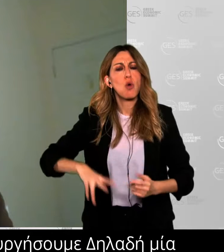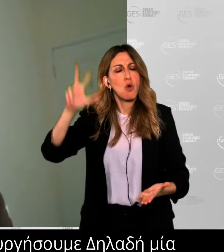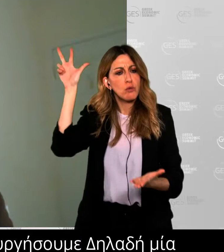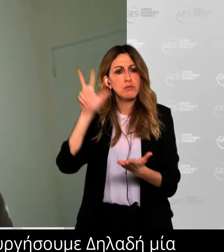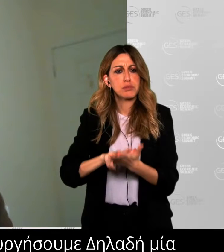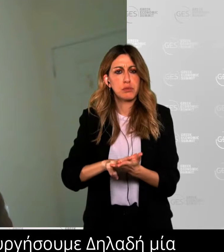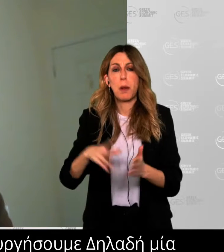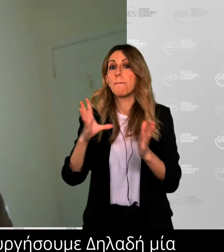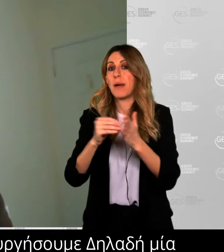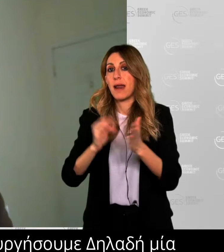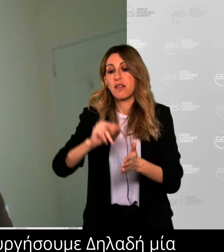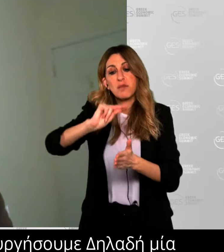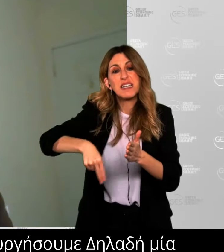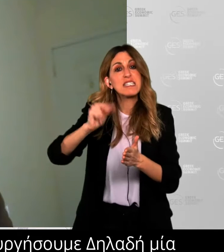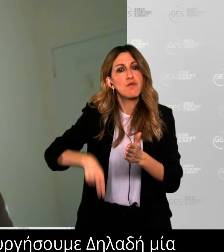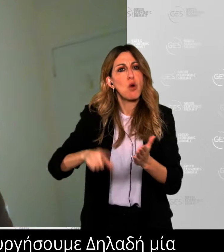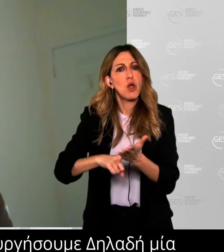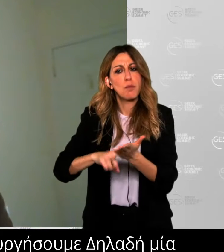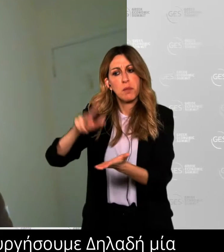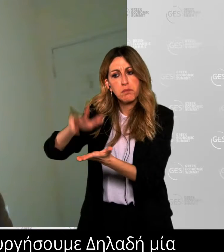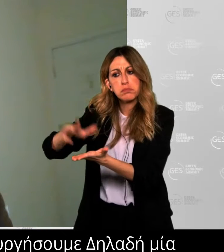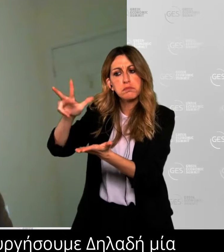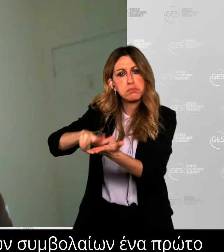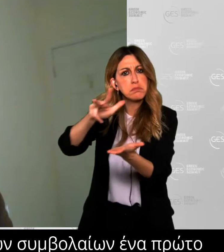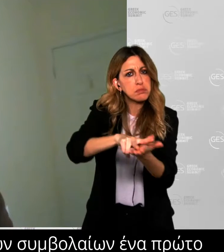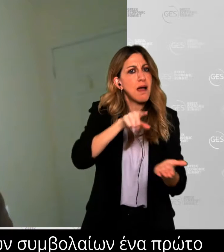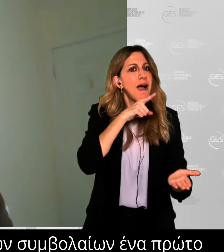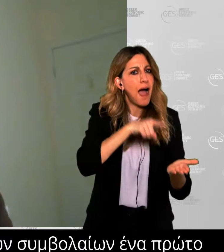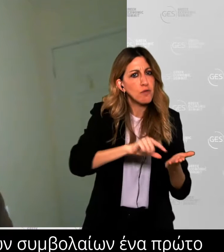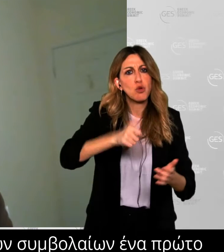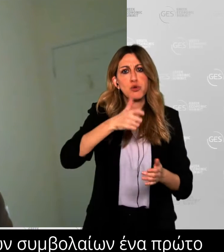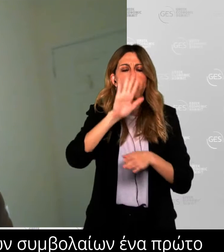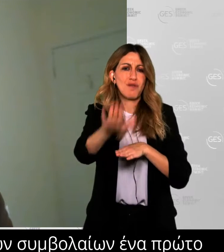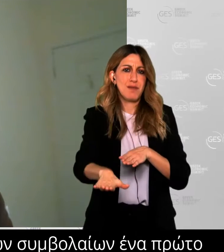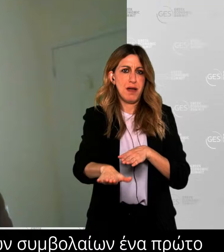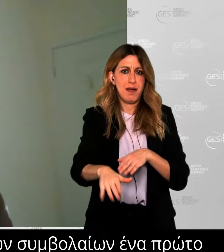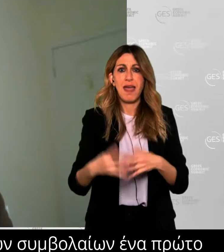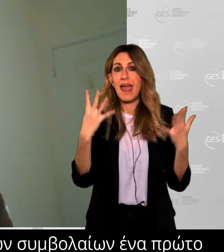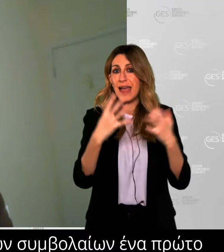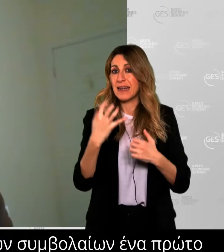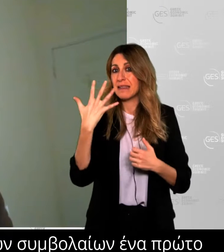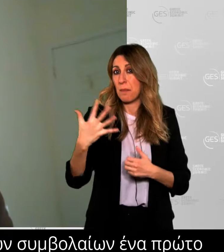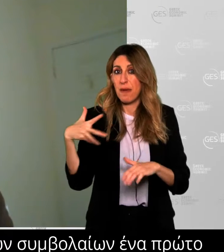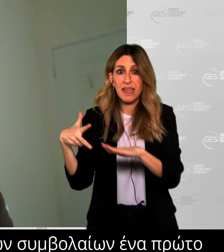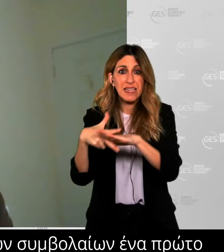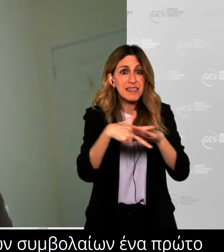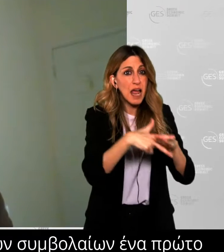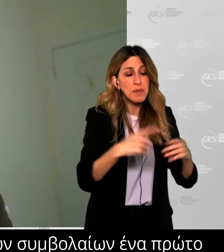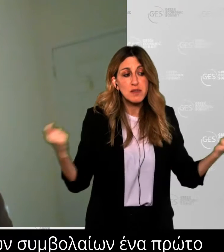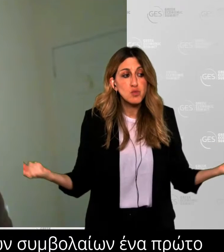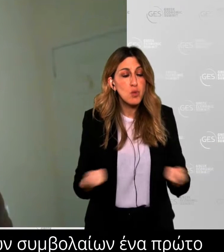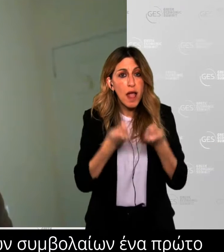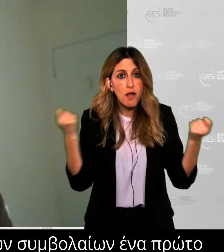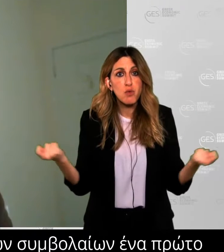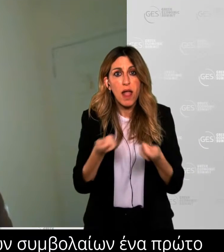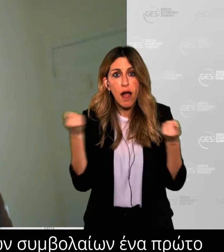is this peer community we now have of 95 banks working together, thinking about the resources they need. The Standard Chartered shouldn't need